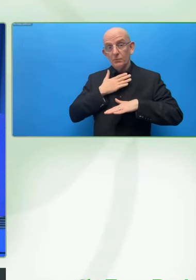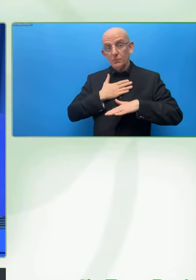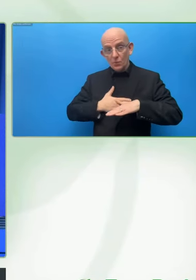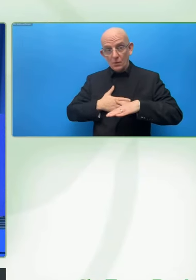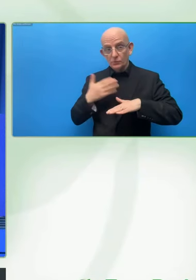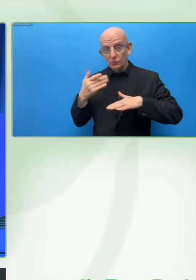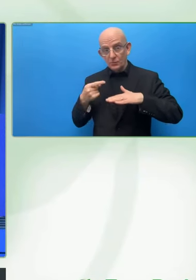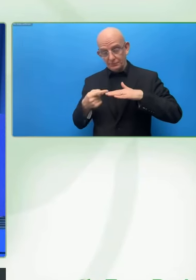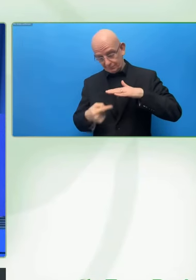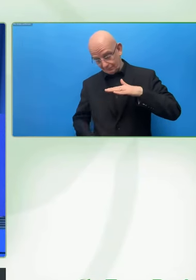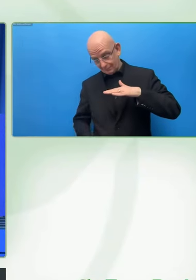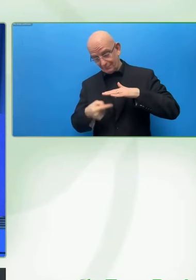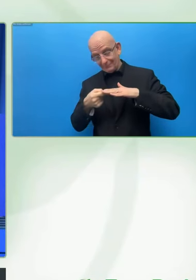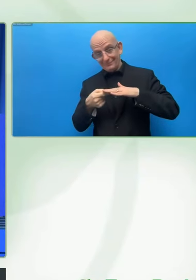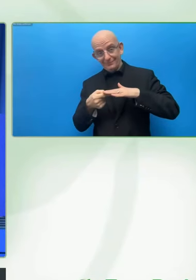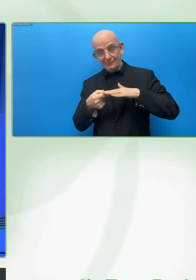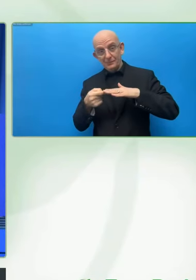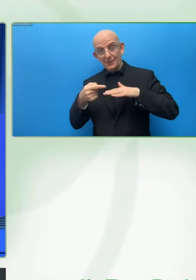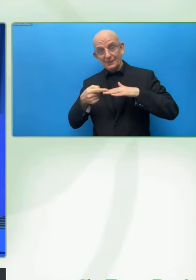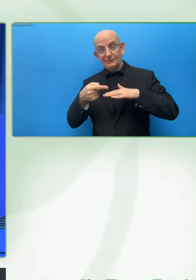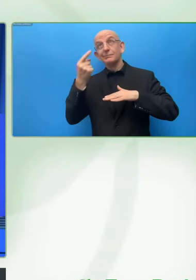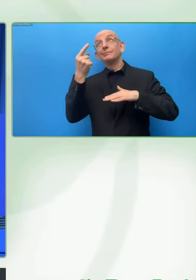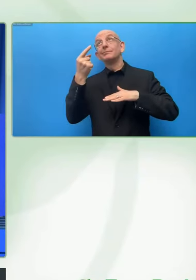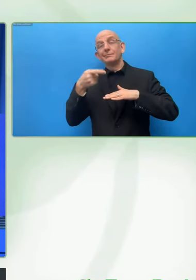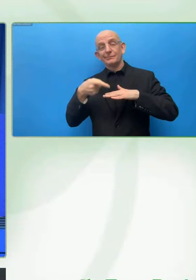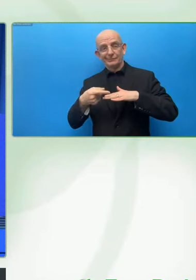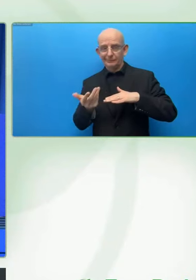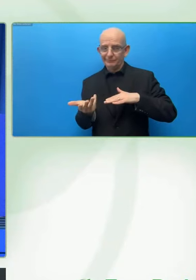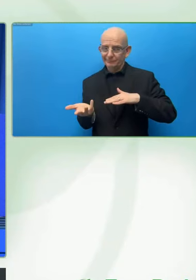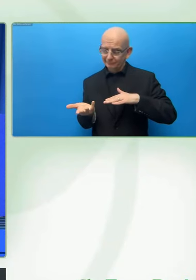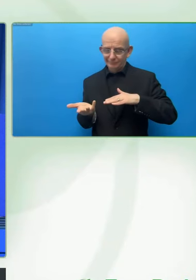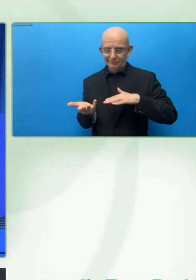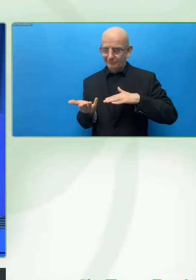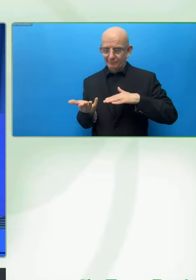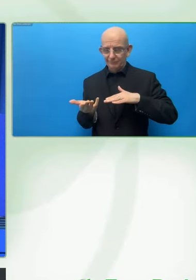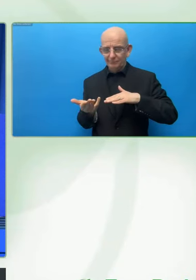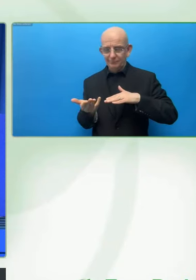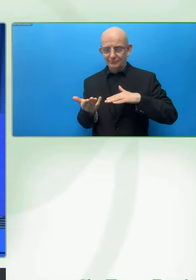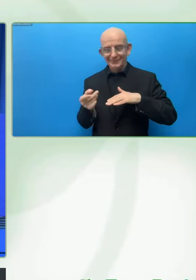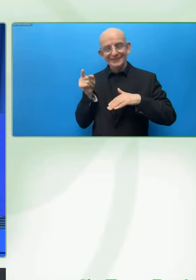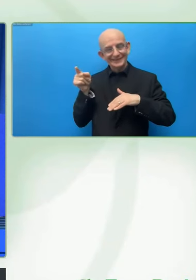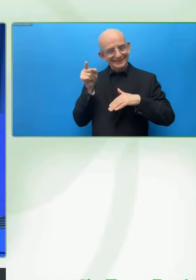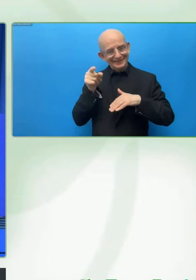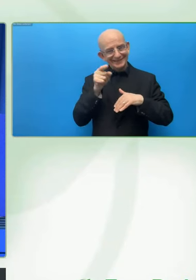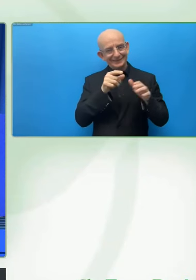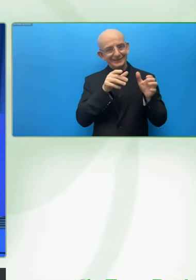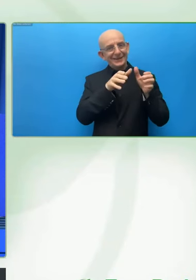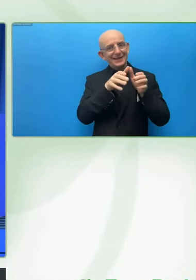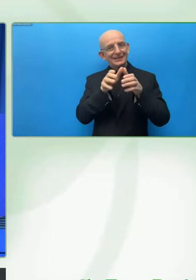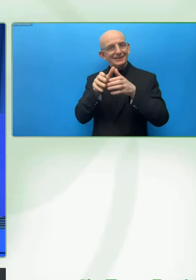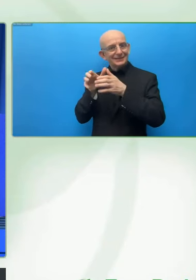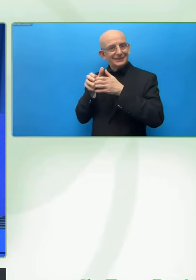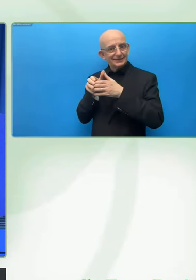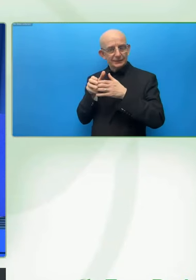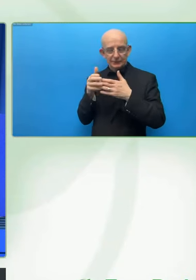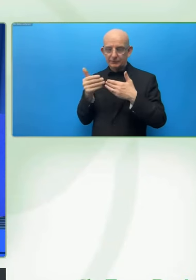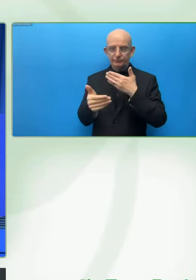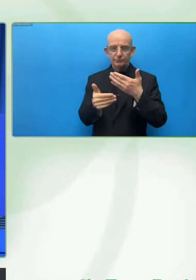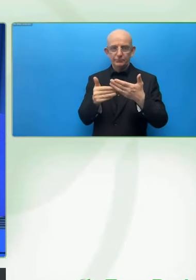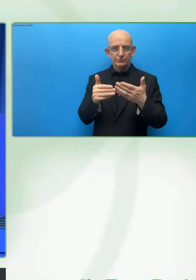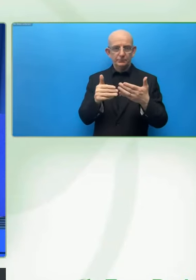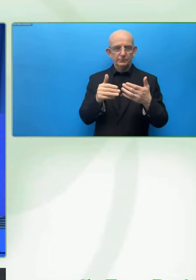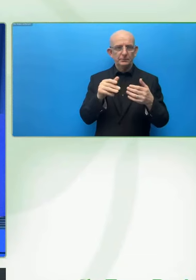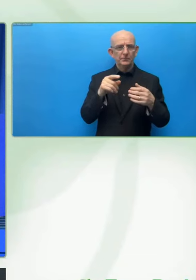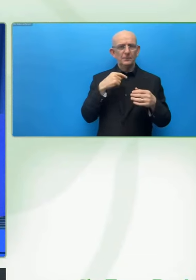to say low-income based, but those entities that doesn't have enough of a coverage to be able to accommodate